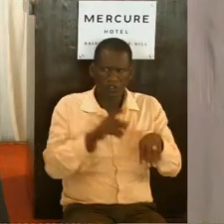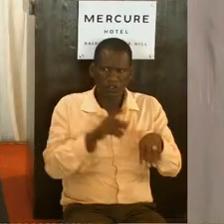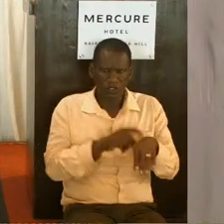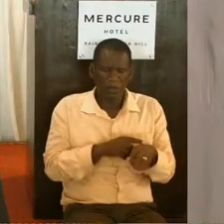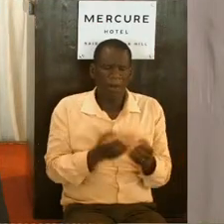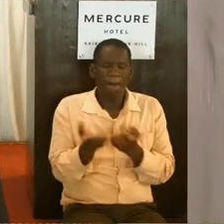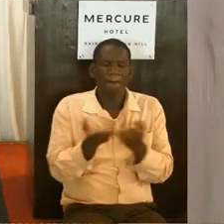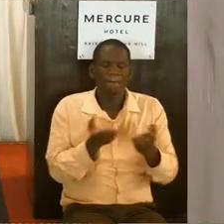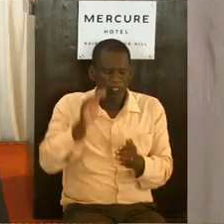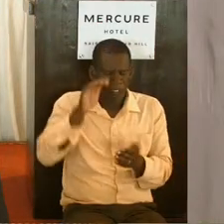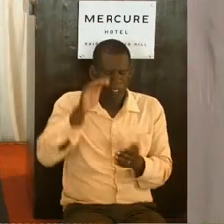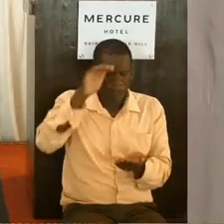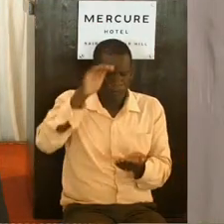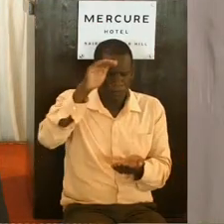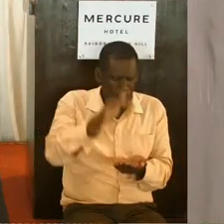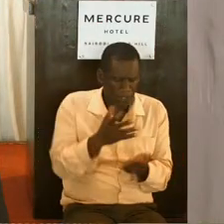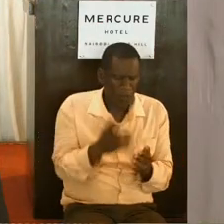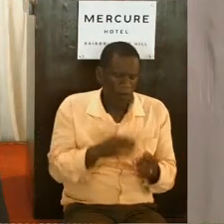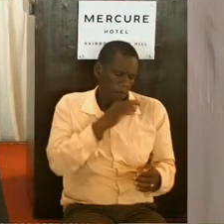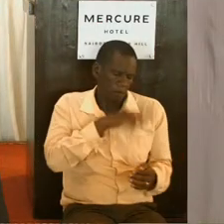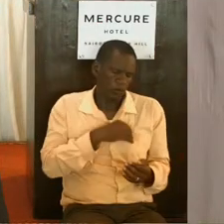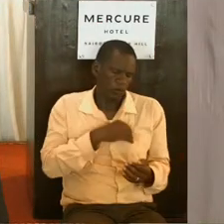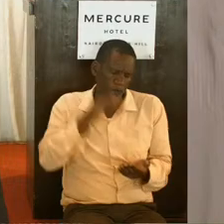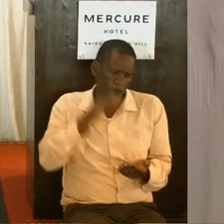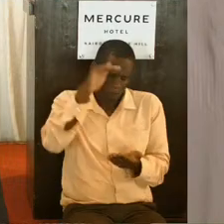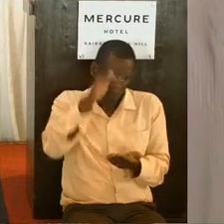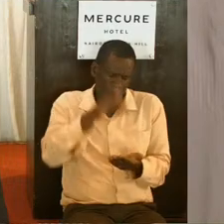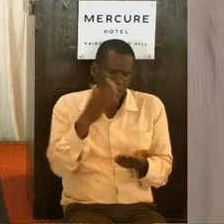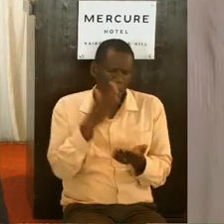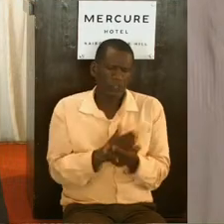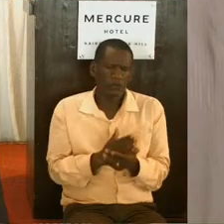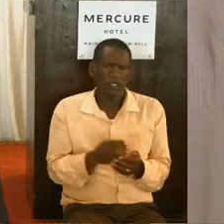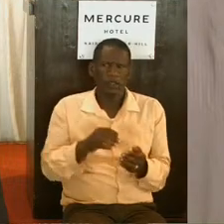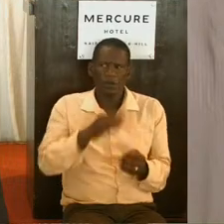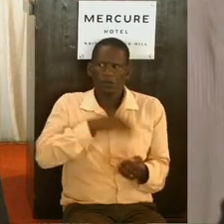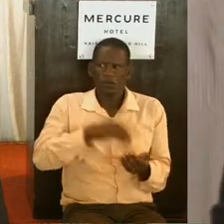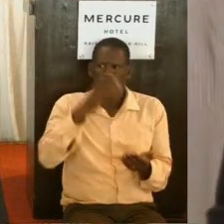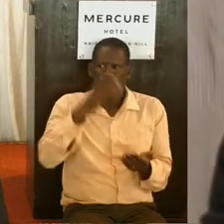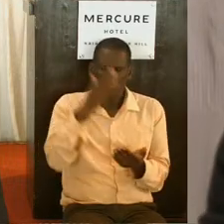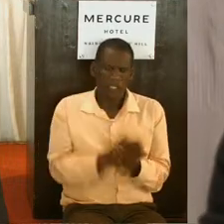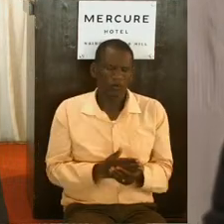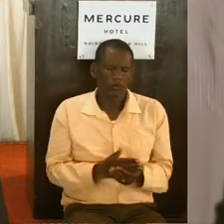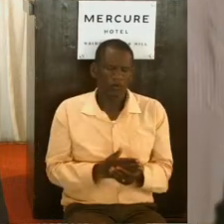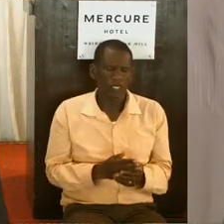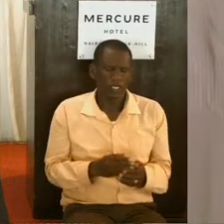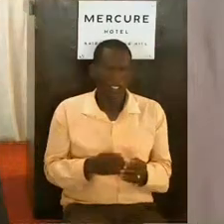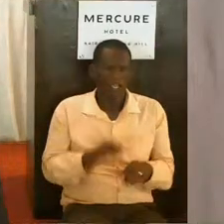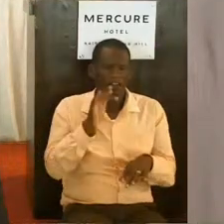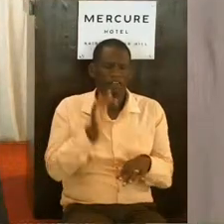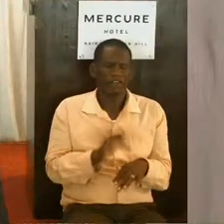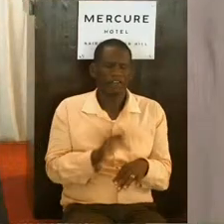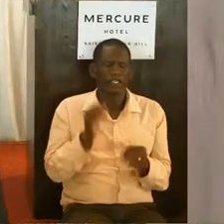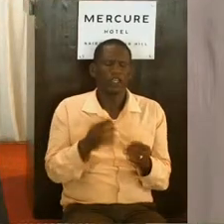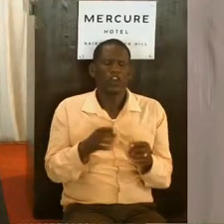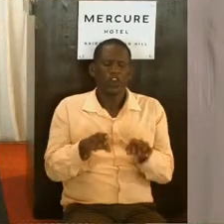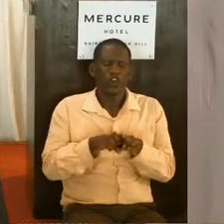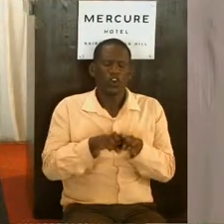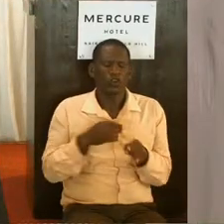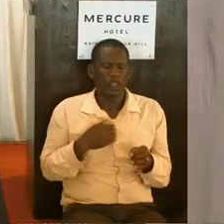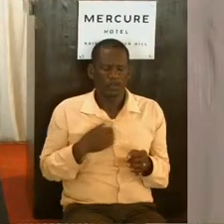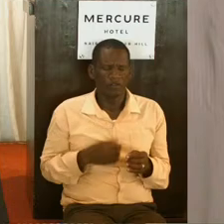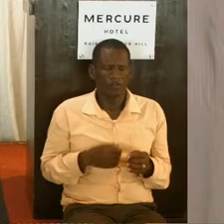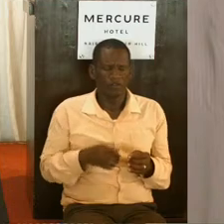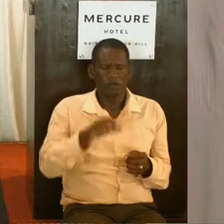businesses go down profits are actually uh attacked there is also the